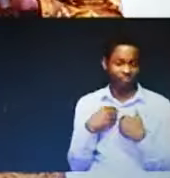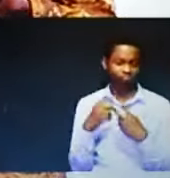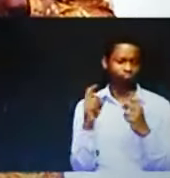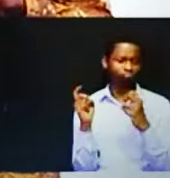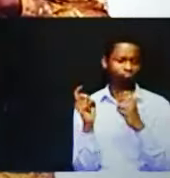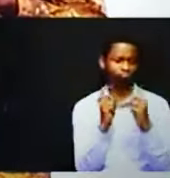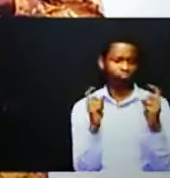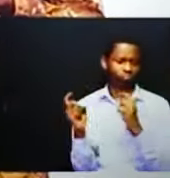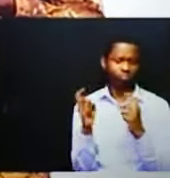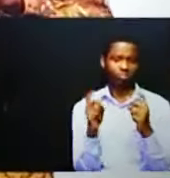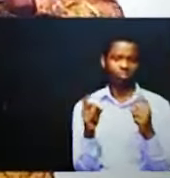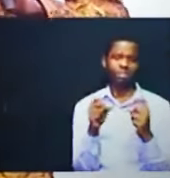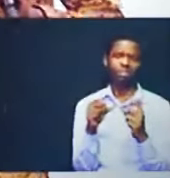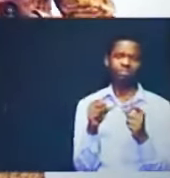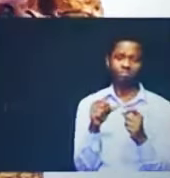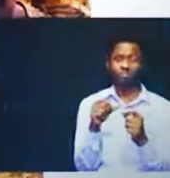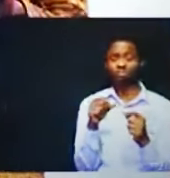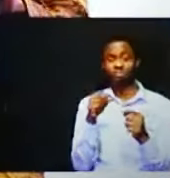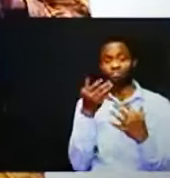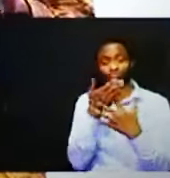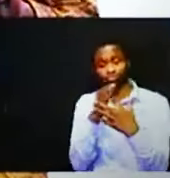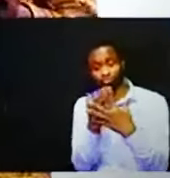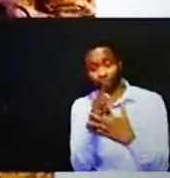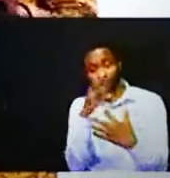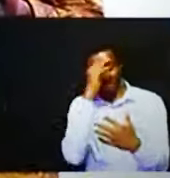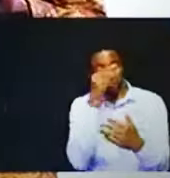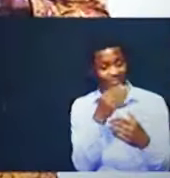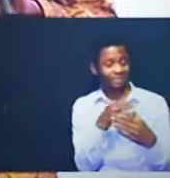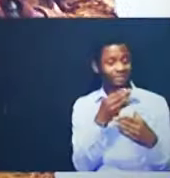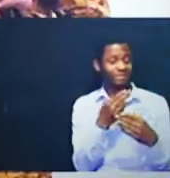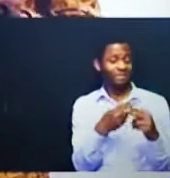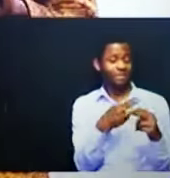And I said, I know a ding, Cassiapa, Ebba, Barnaba,